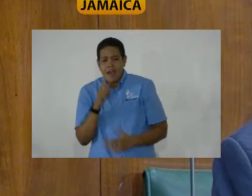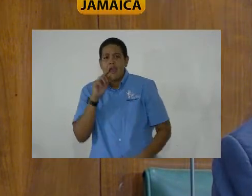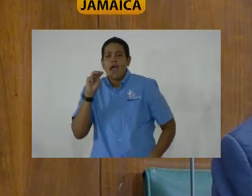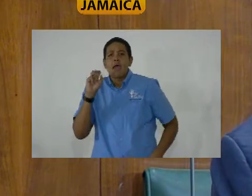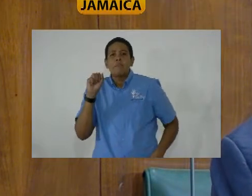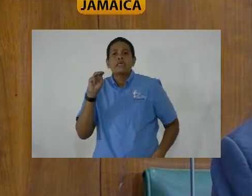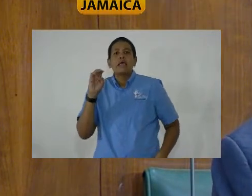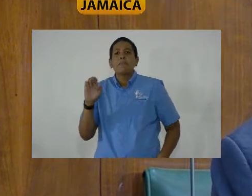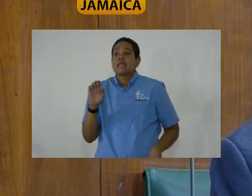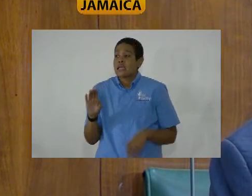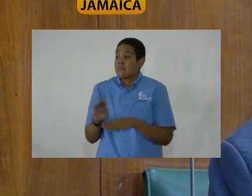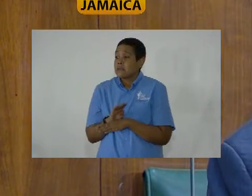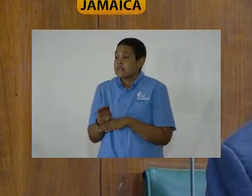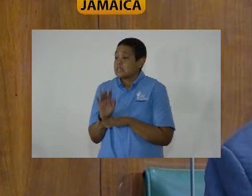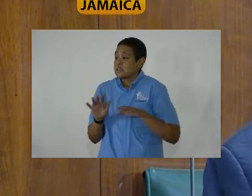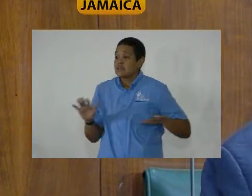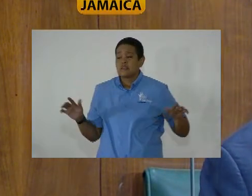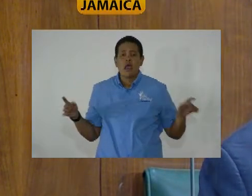MSME businesses.